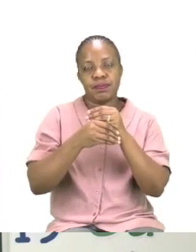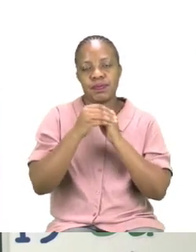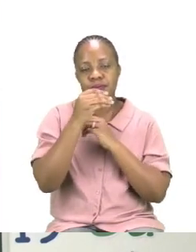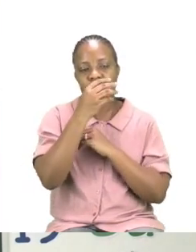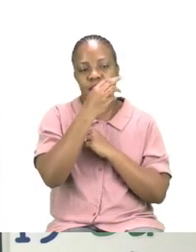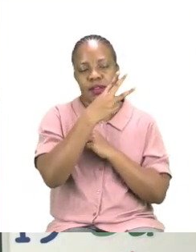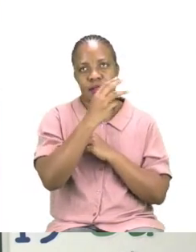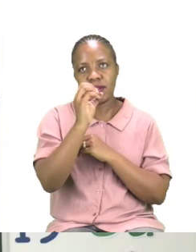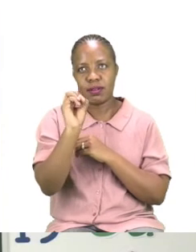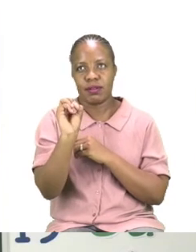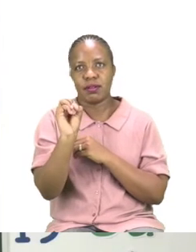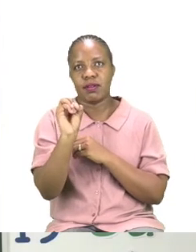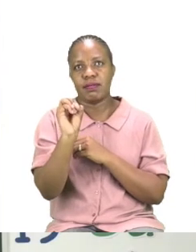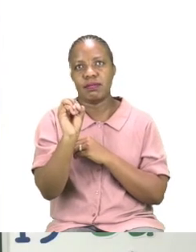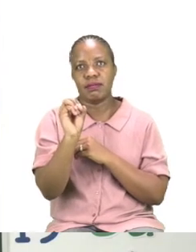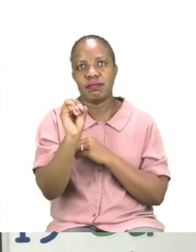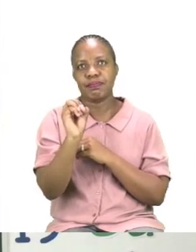30.